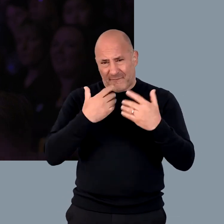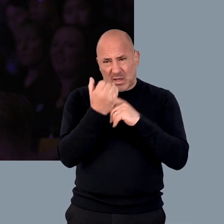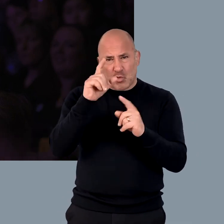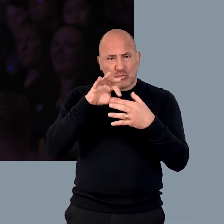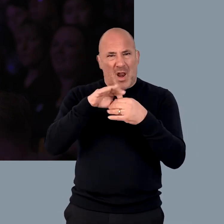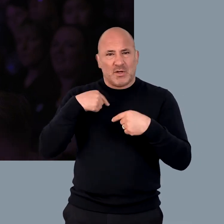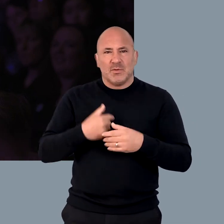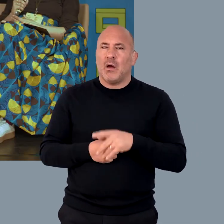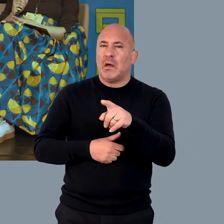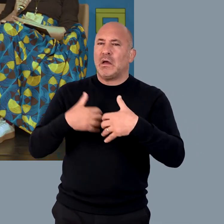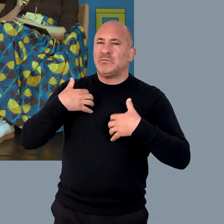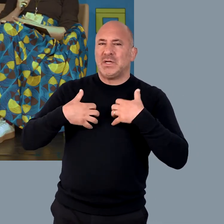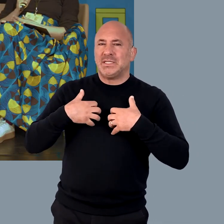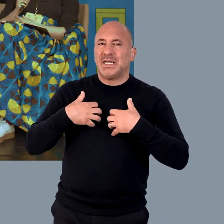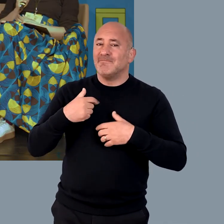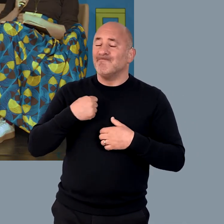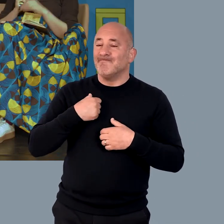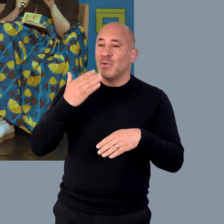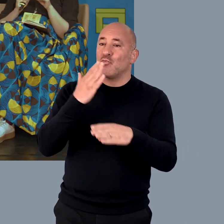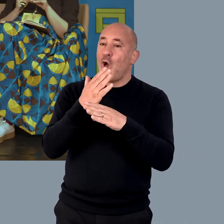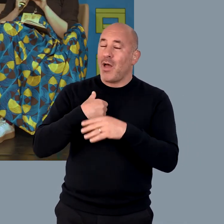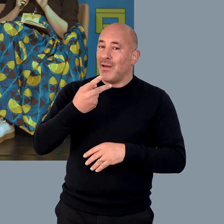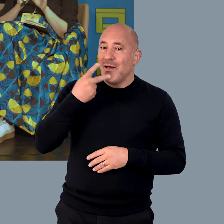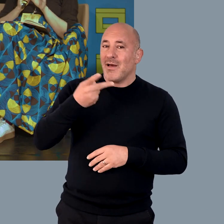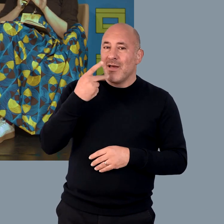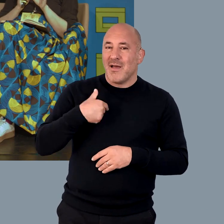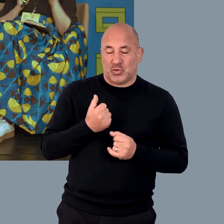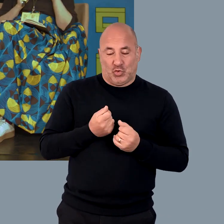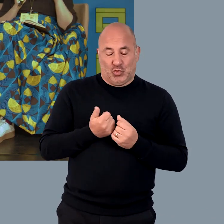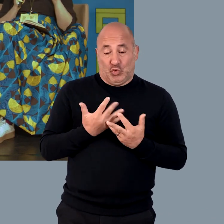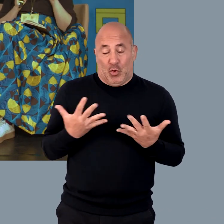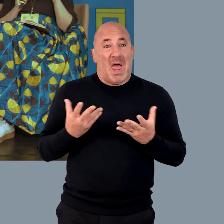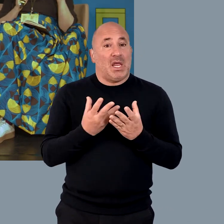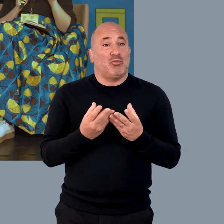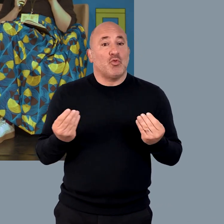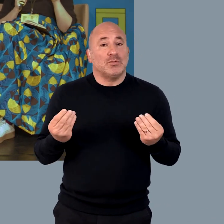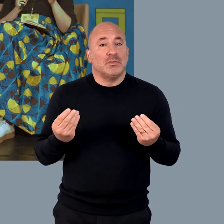space and finding what's relevant to them. So interesting. This is something I say at work all the time. We have too